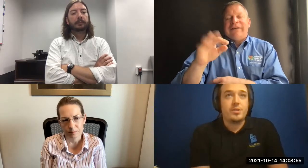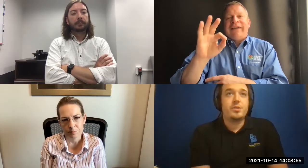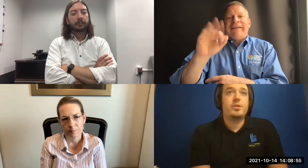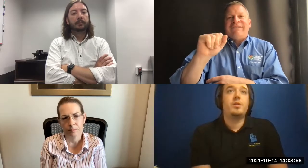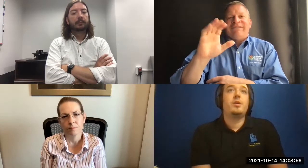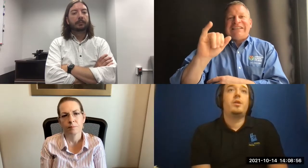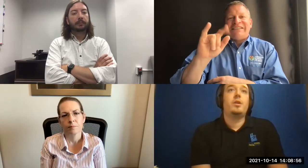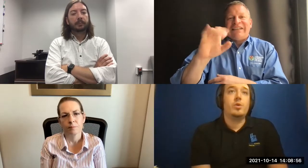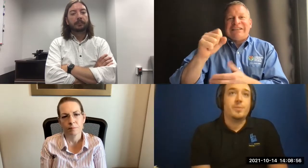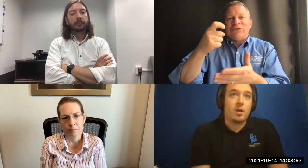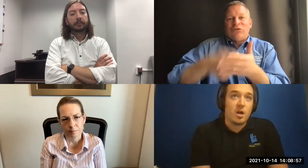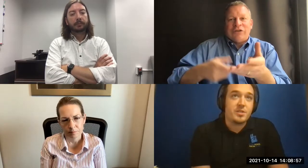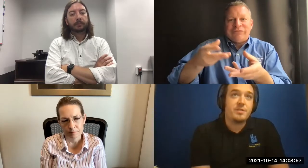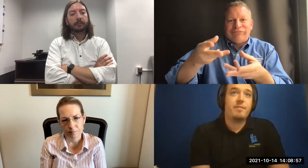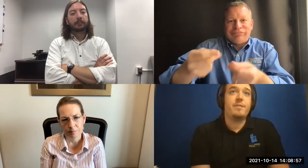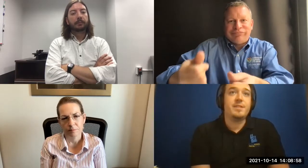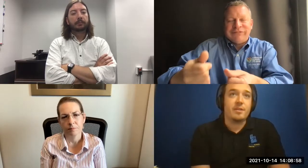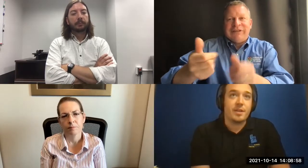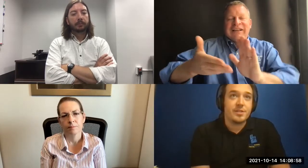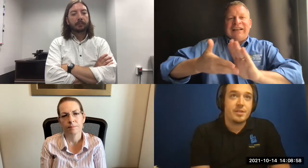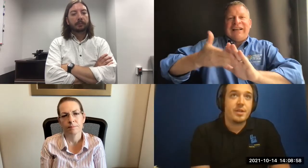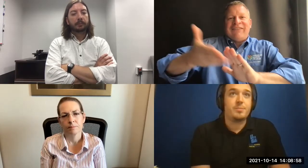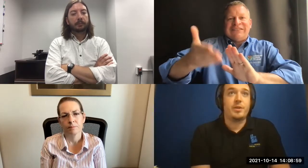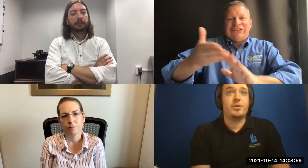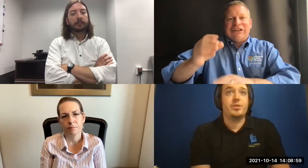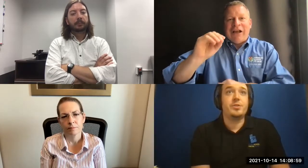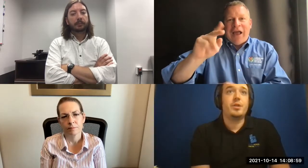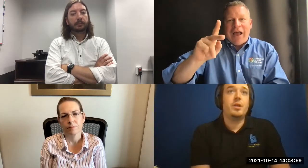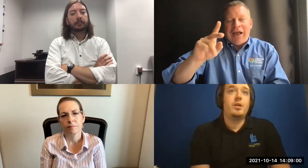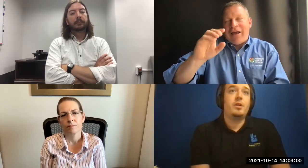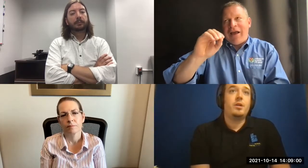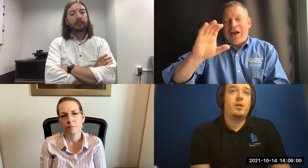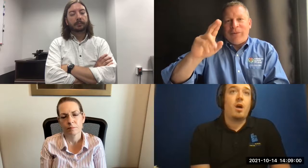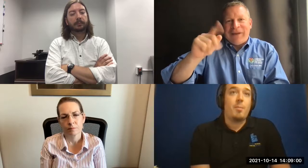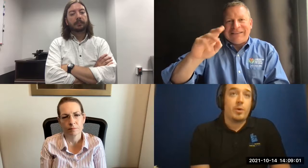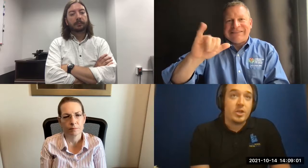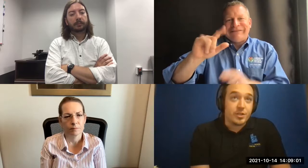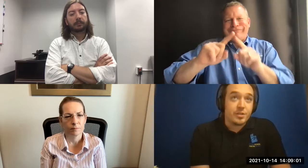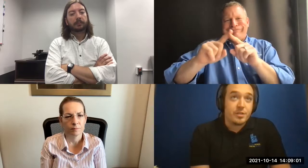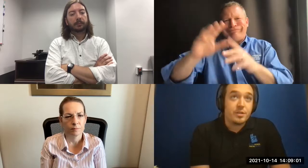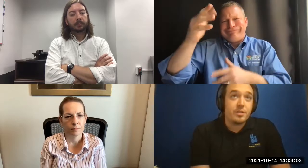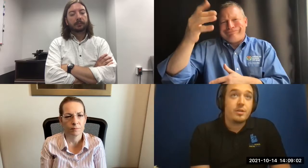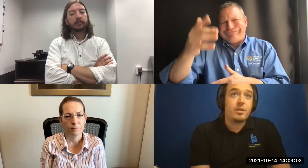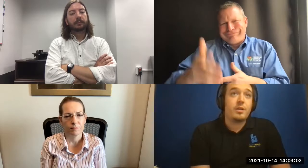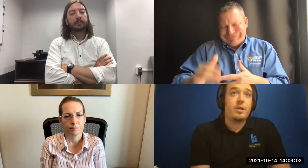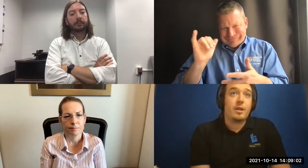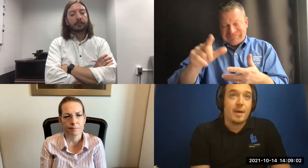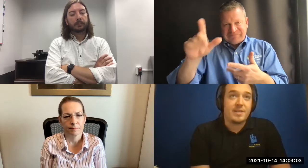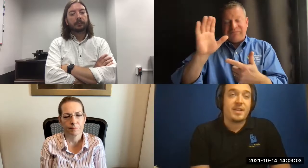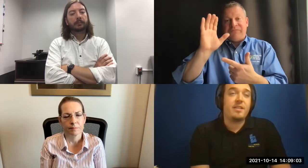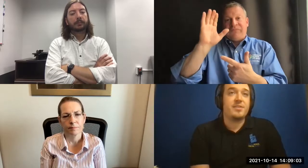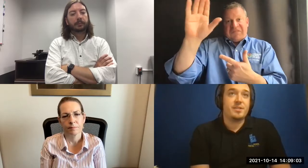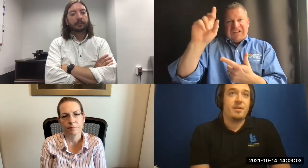tuition costs, endorsement costs, facilities, expenditures, operations,